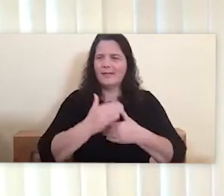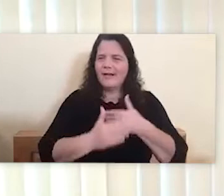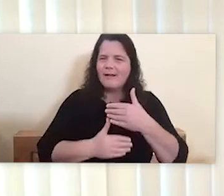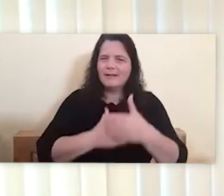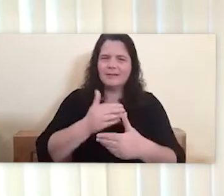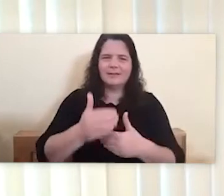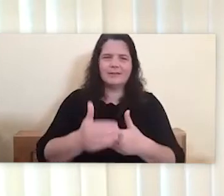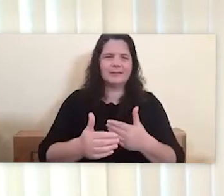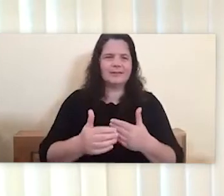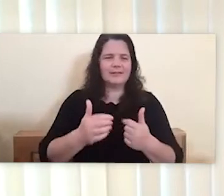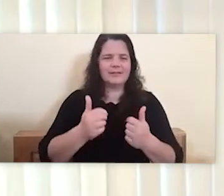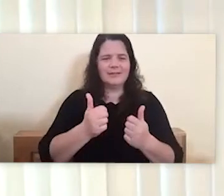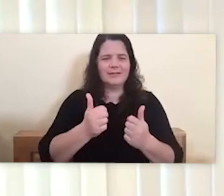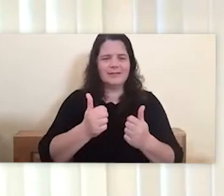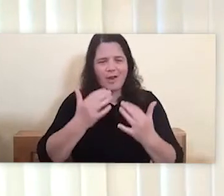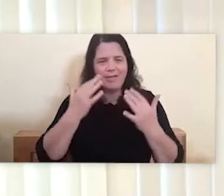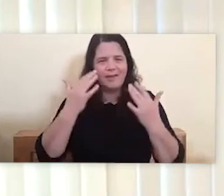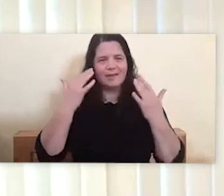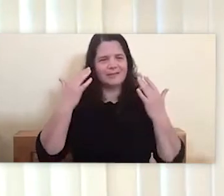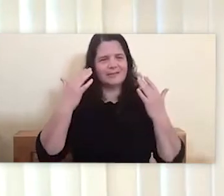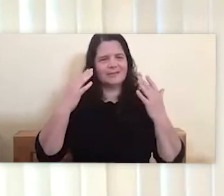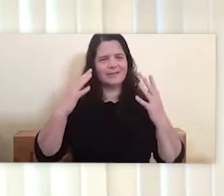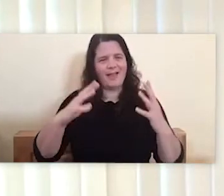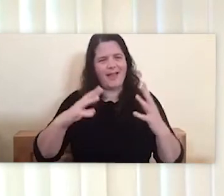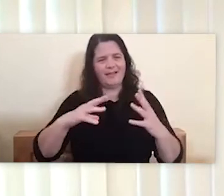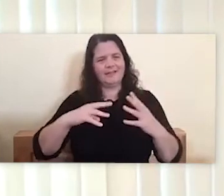be just as you are.